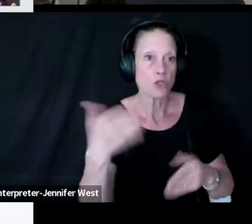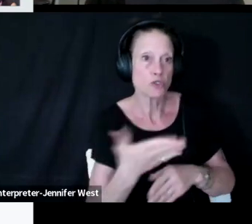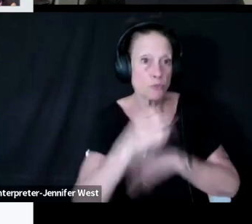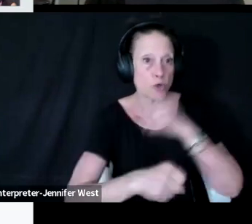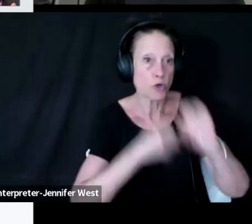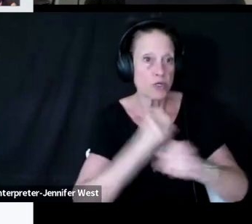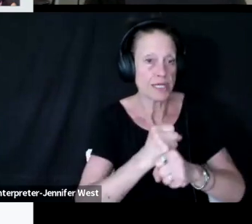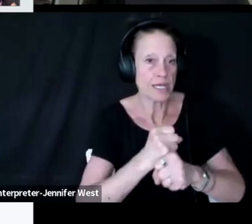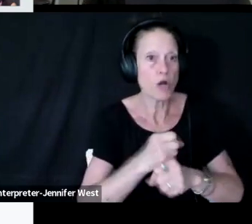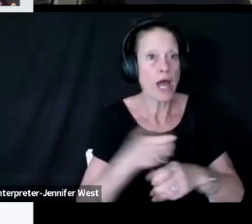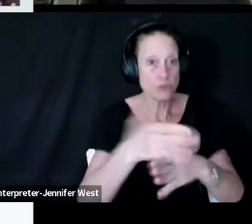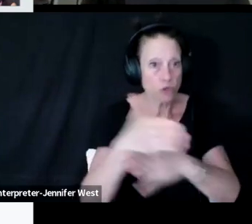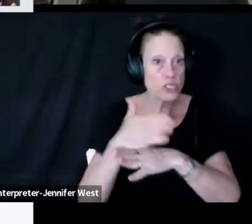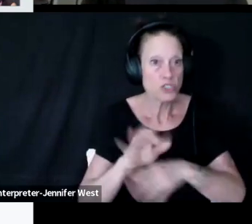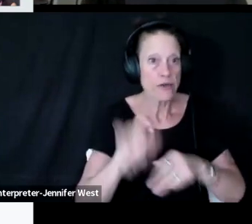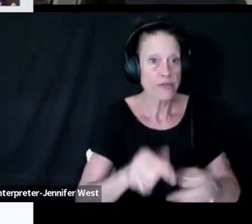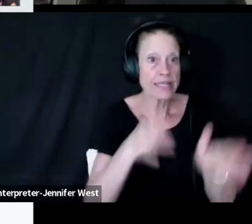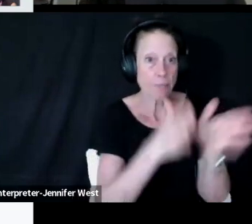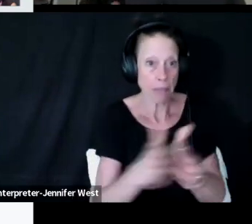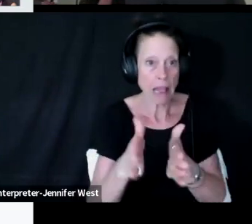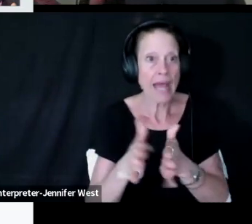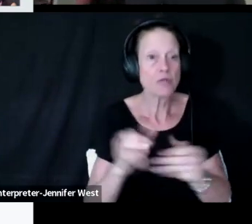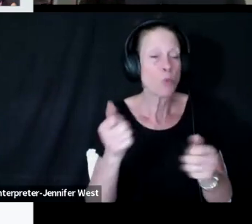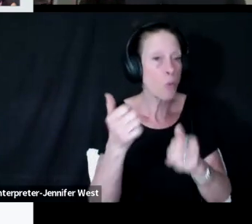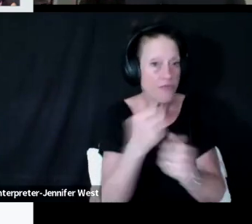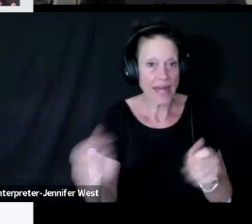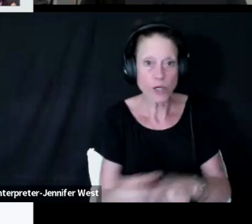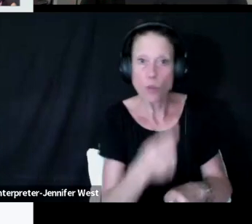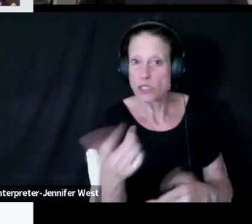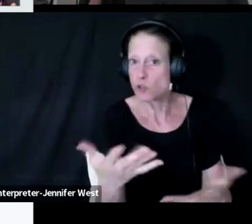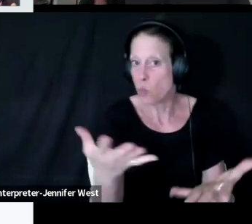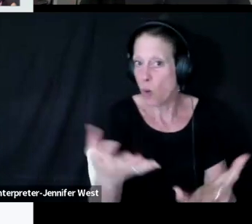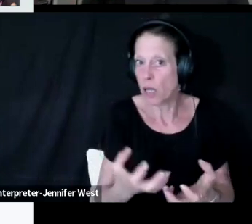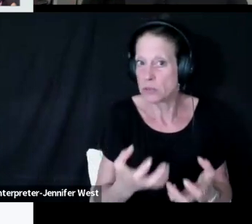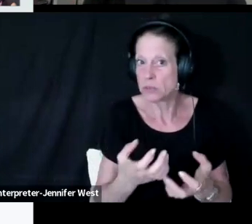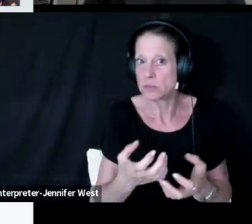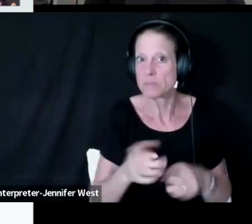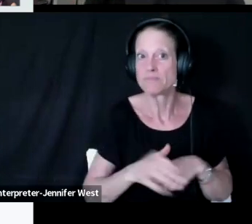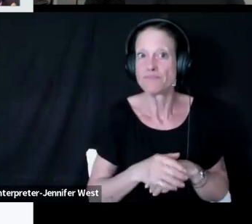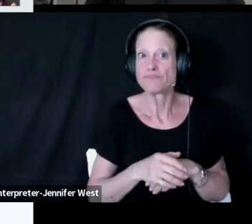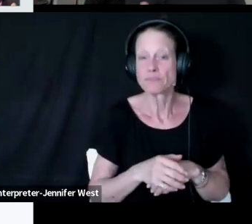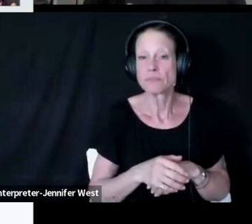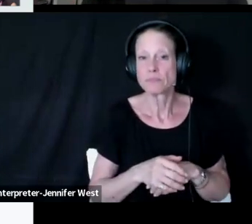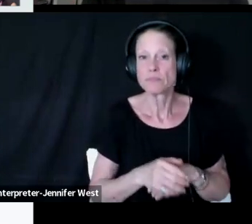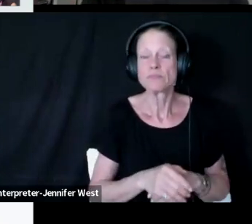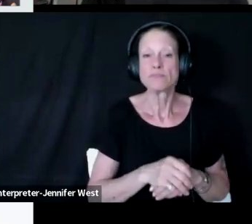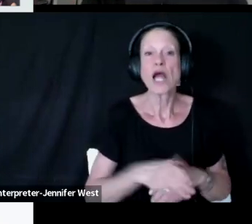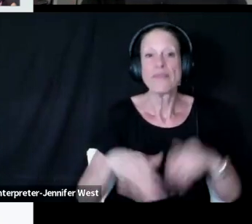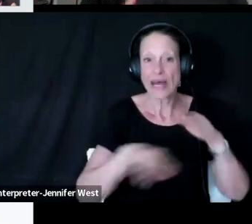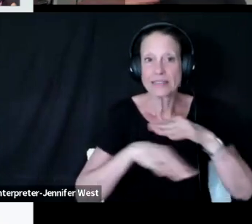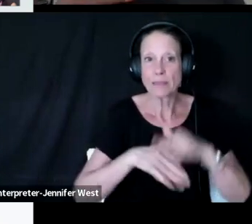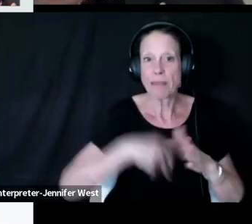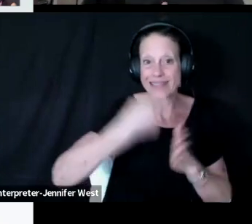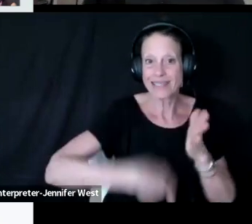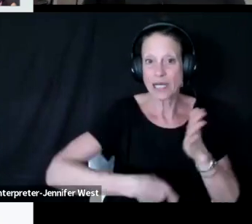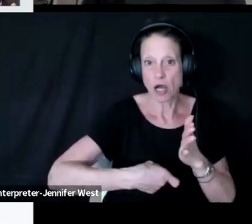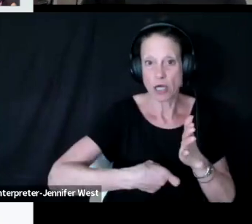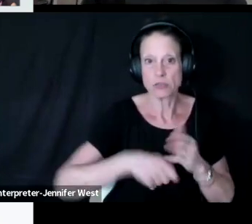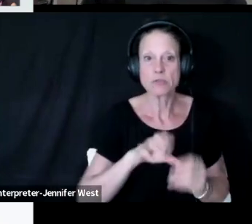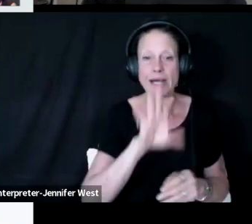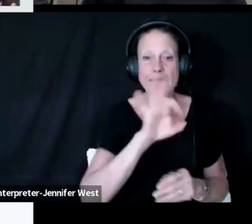that. Okay. Now, a additional plan, so we do have many members who have